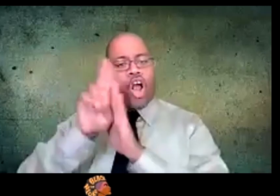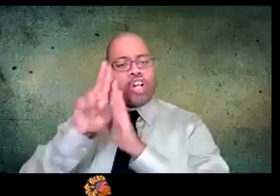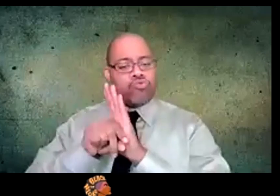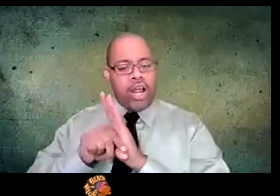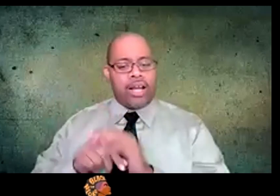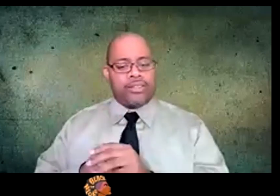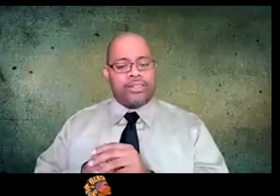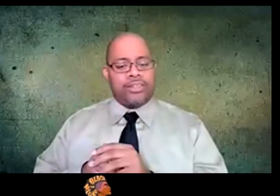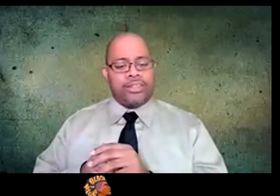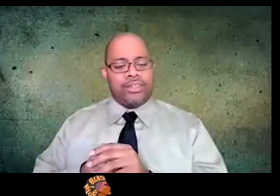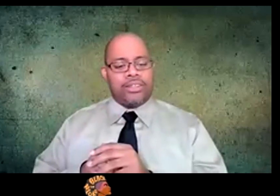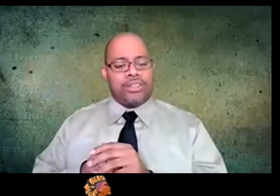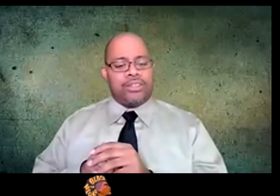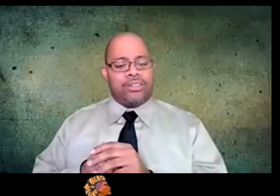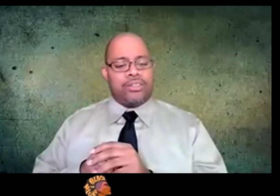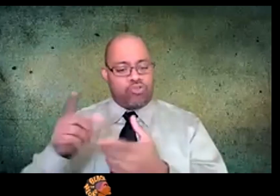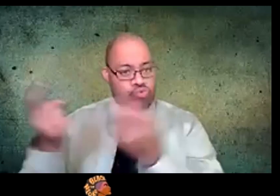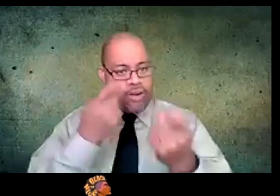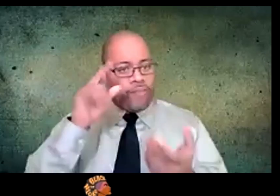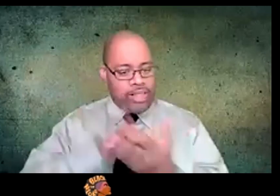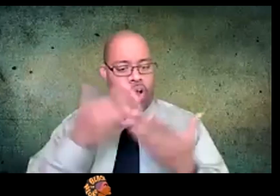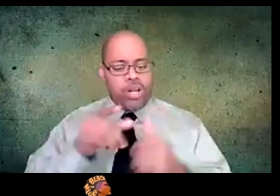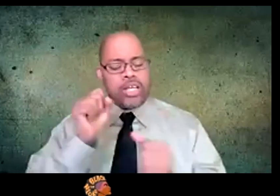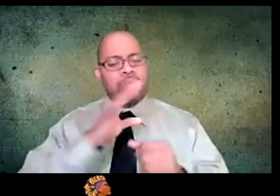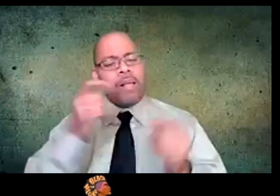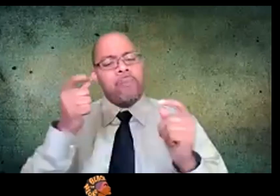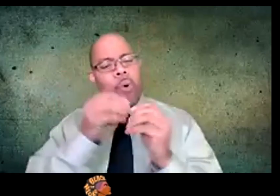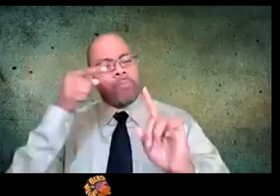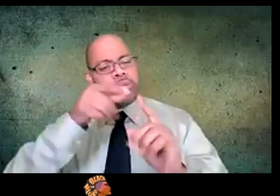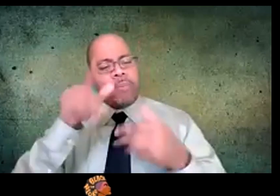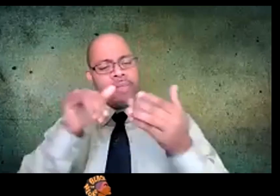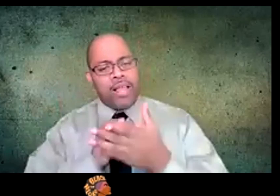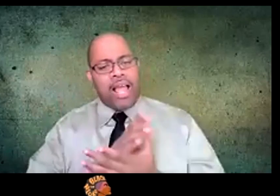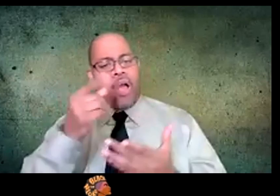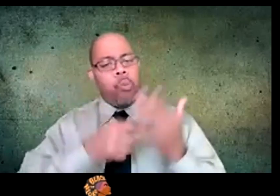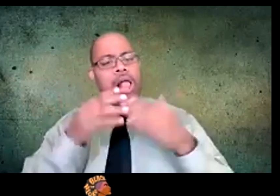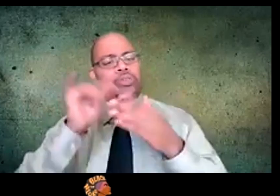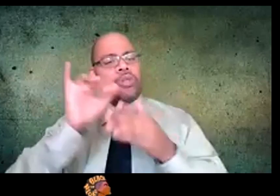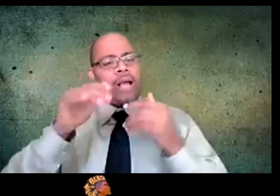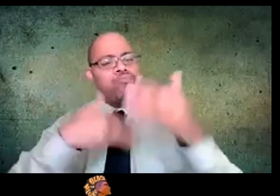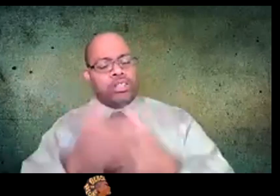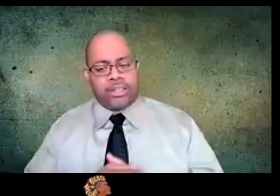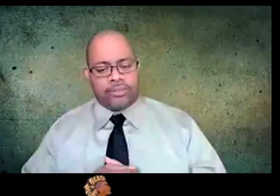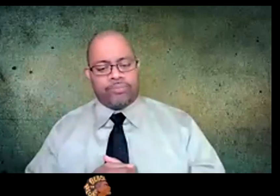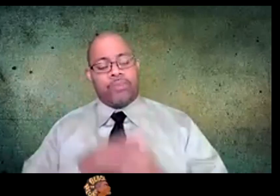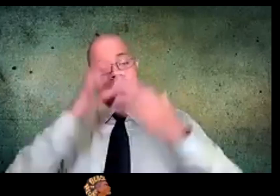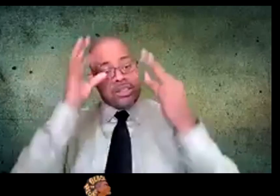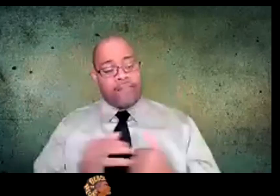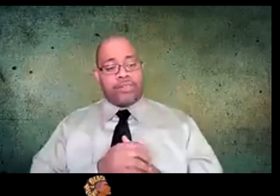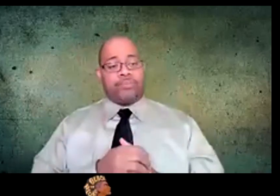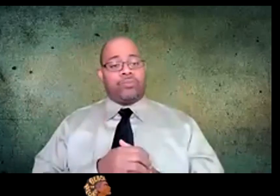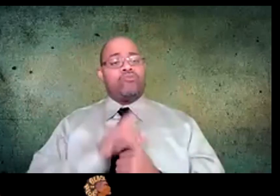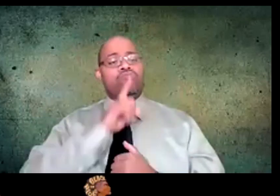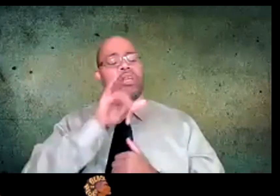recruited already from our profile. So can you speak a little bit on that and what led to that process? Yeah, absolutely. Well, really,